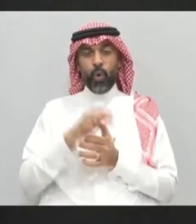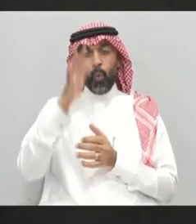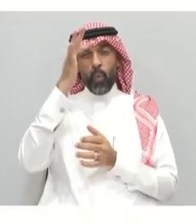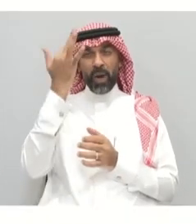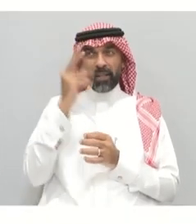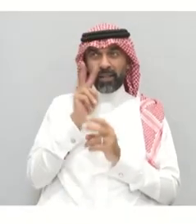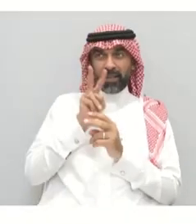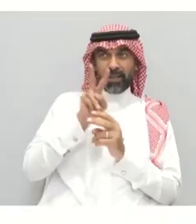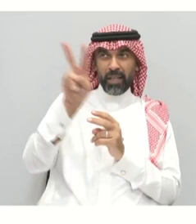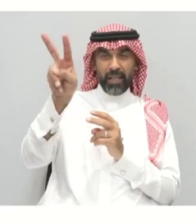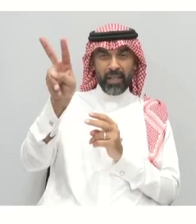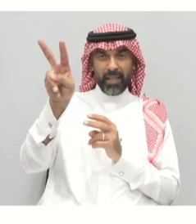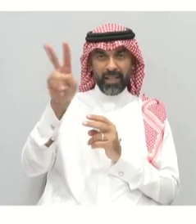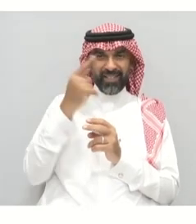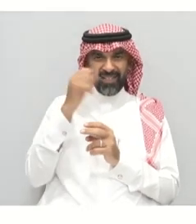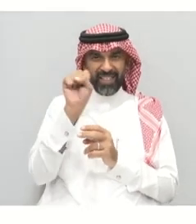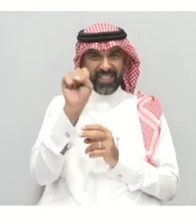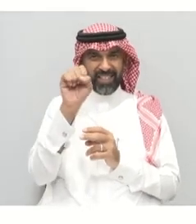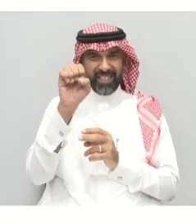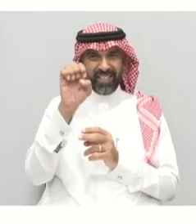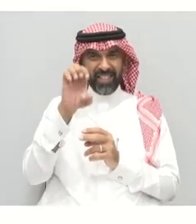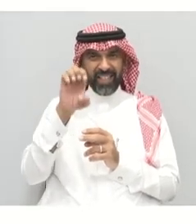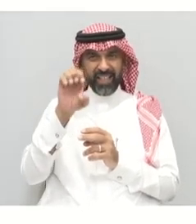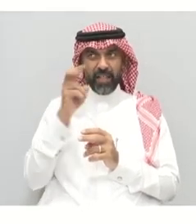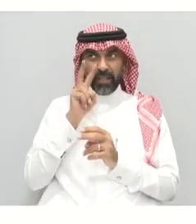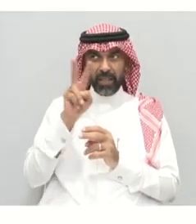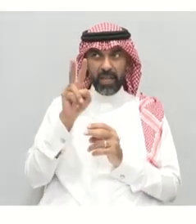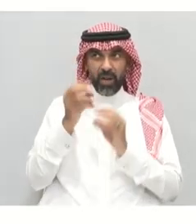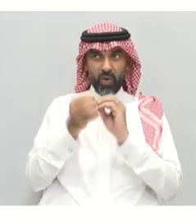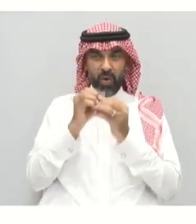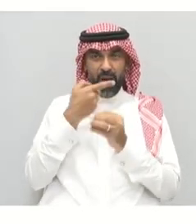When you see a